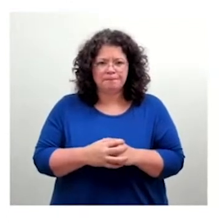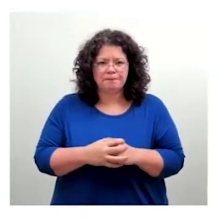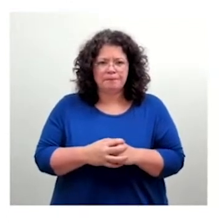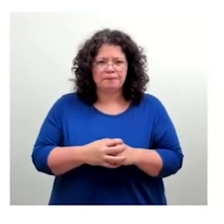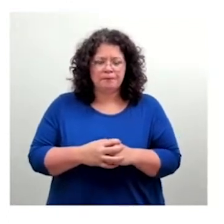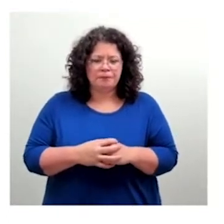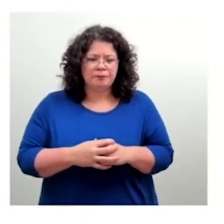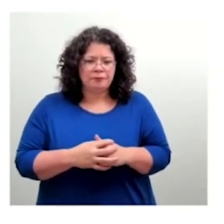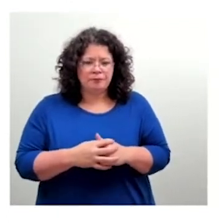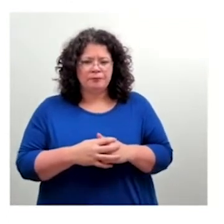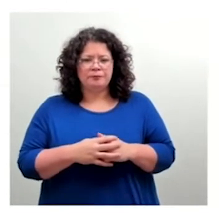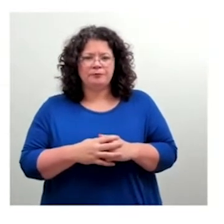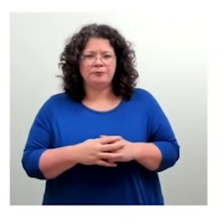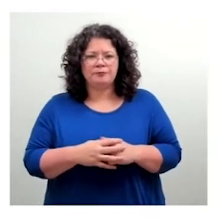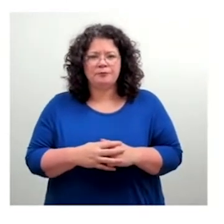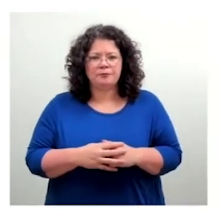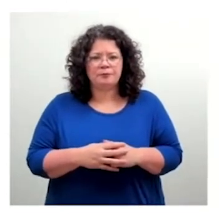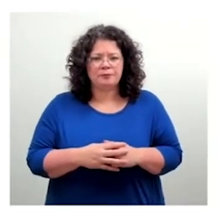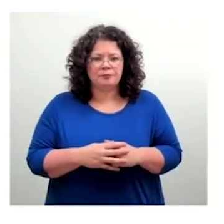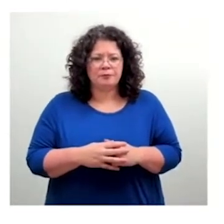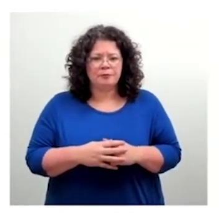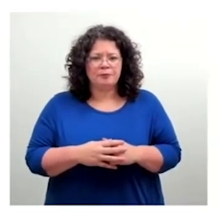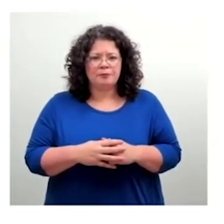matters to you. And to start off with,